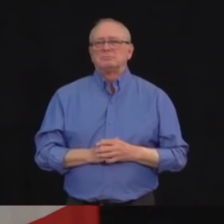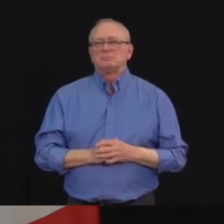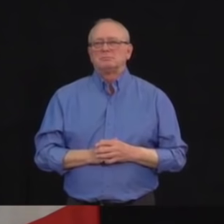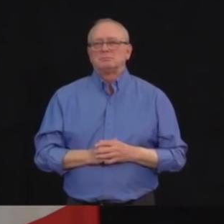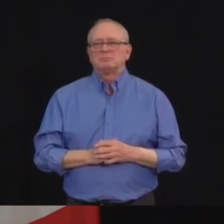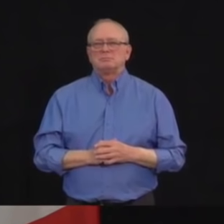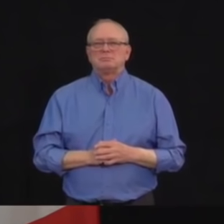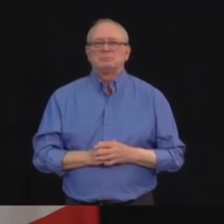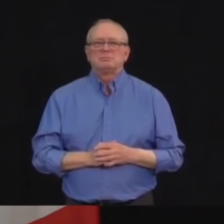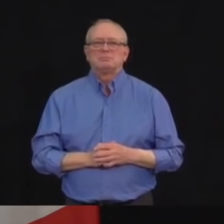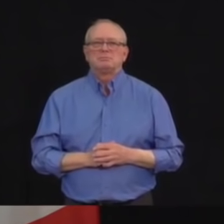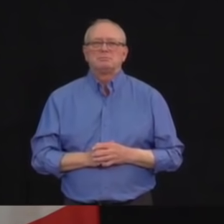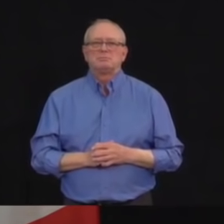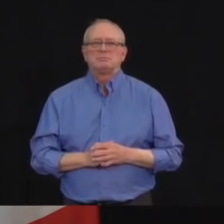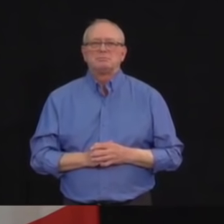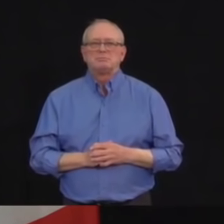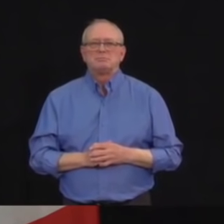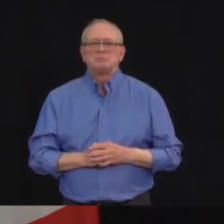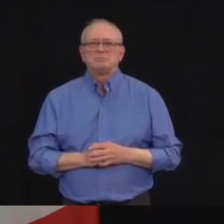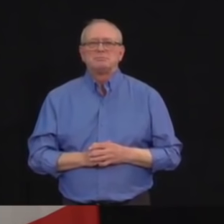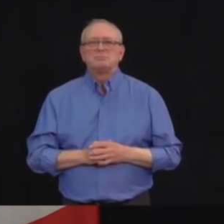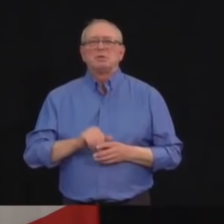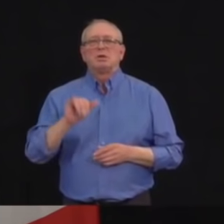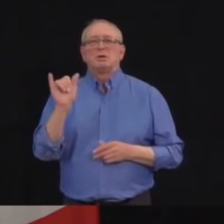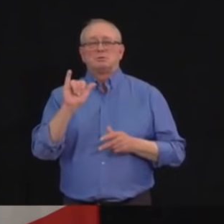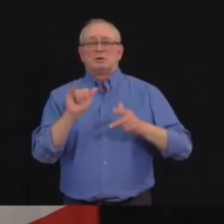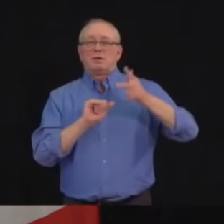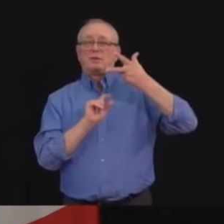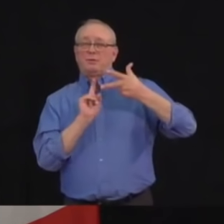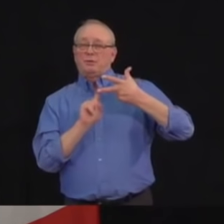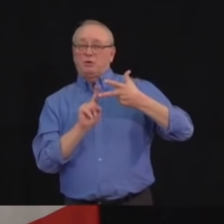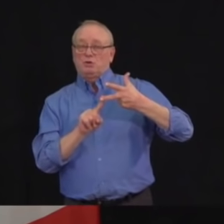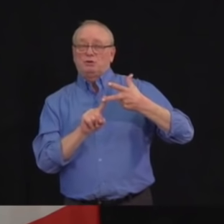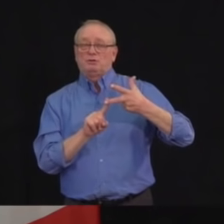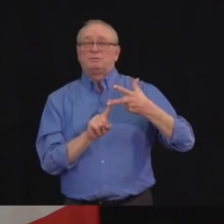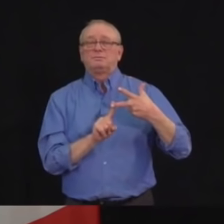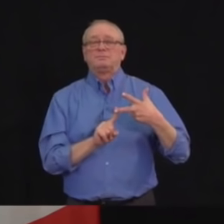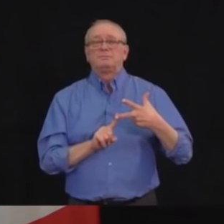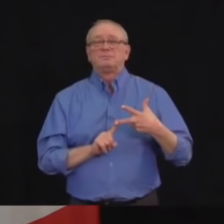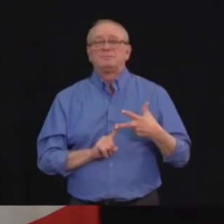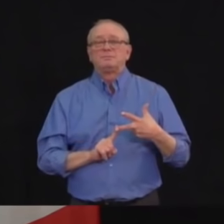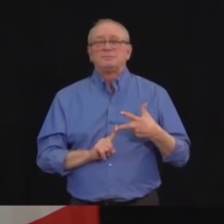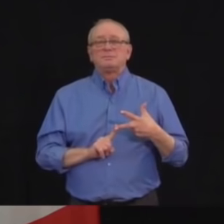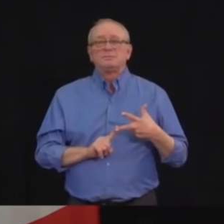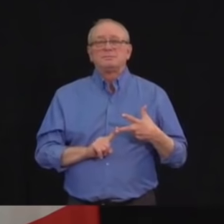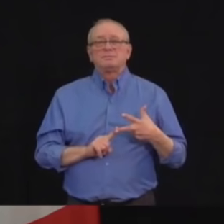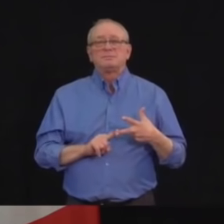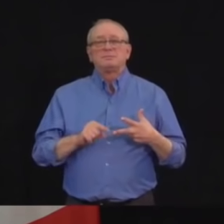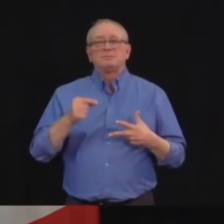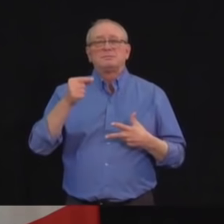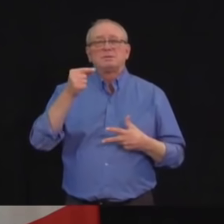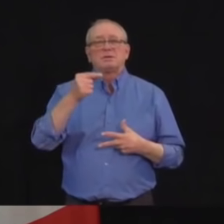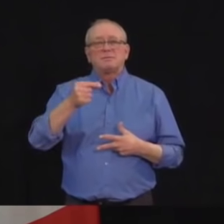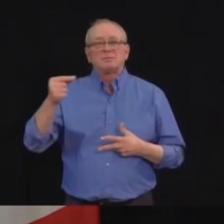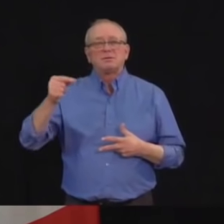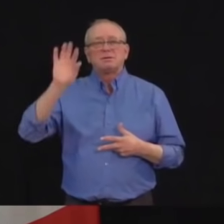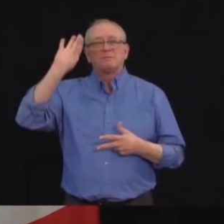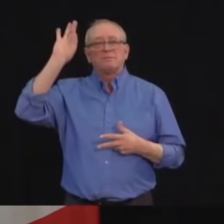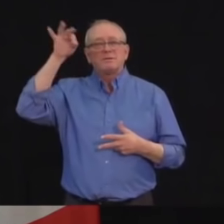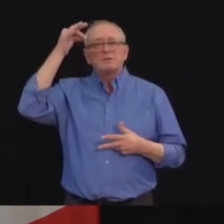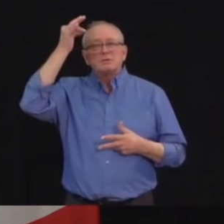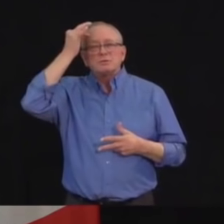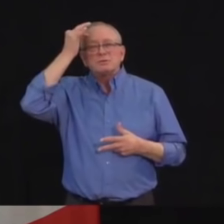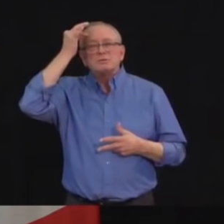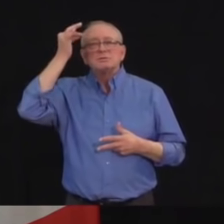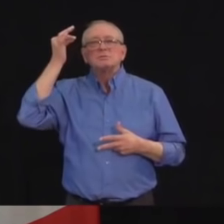me. And then thirdly, they've announced the expansion of the new business credit availability program